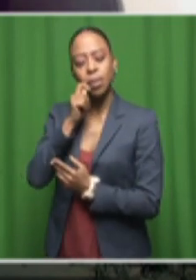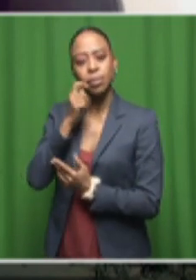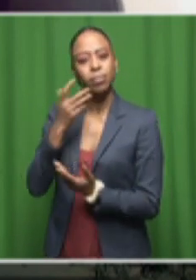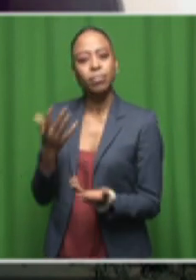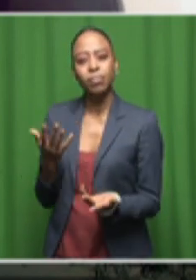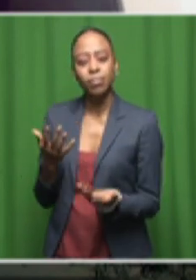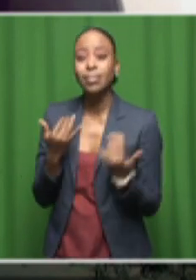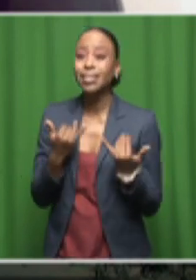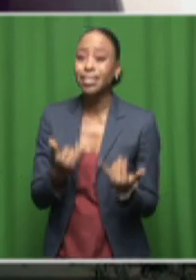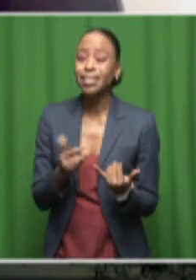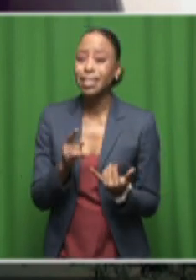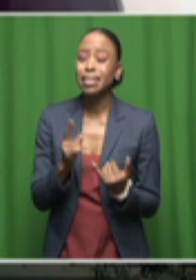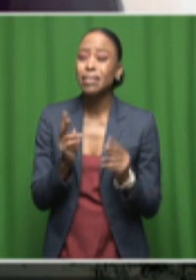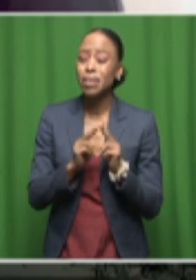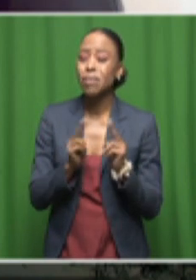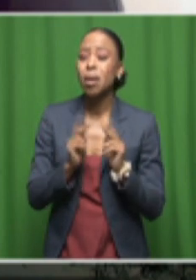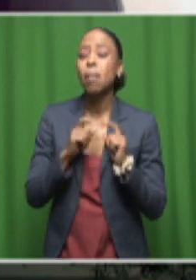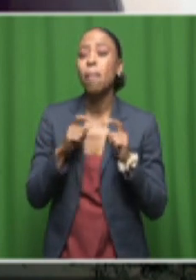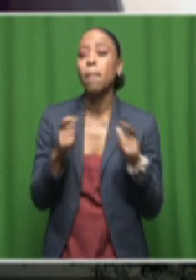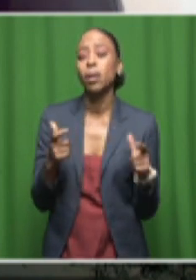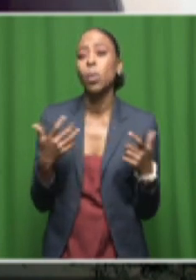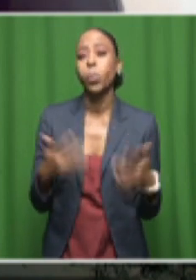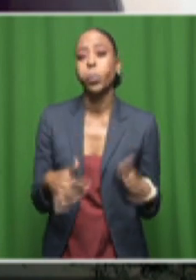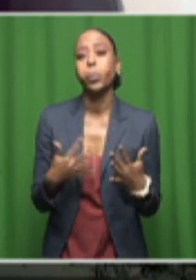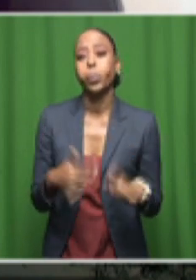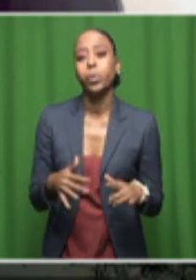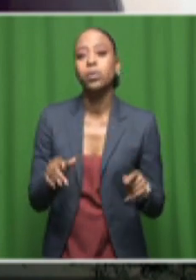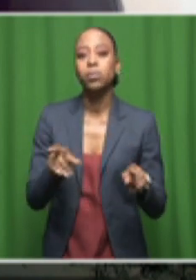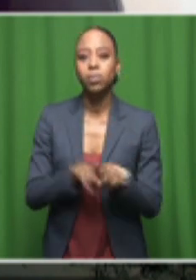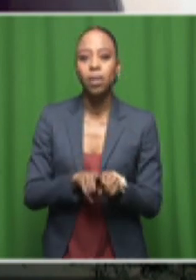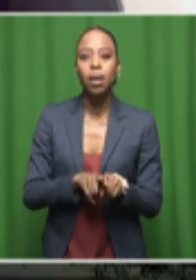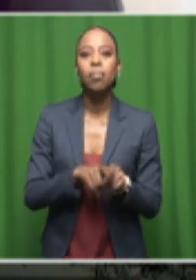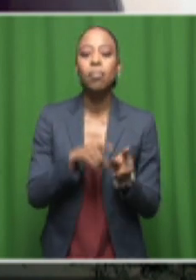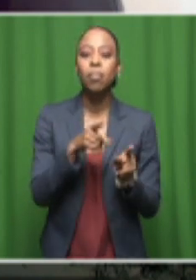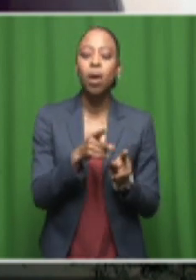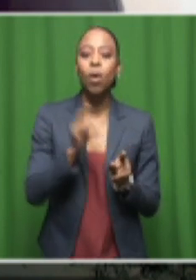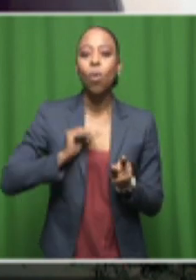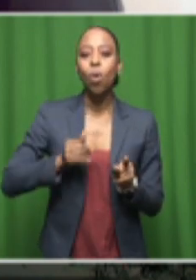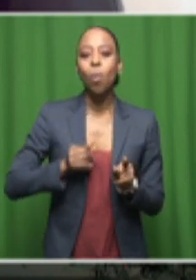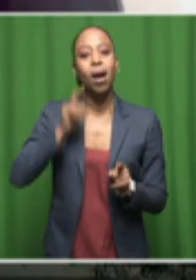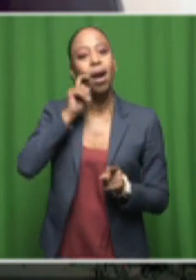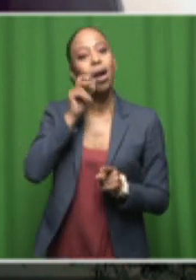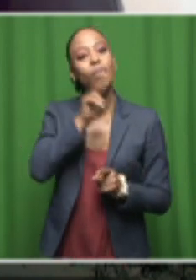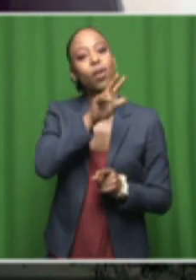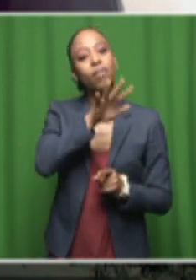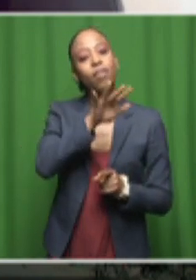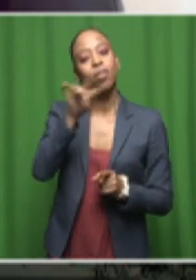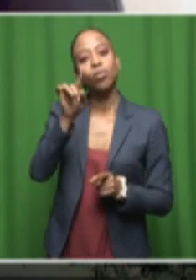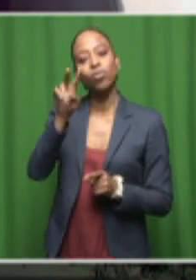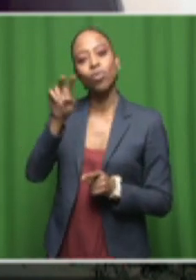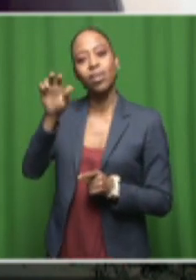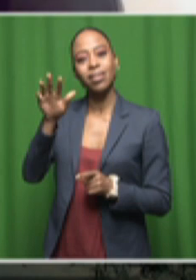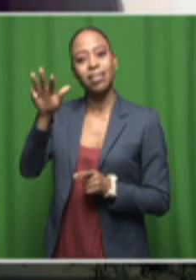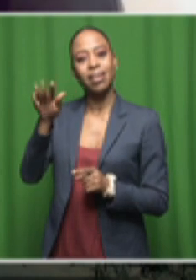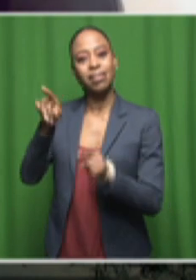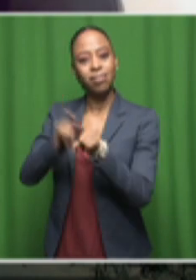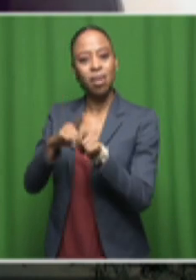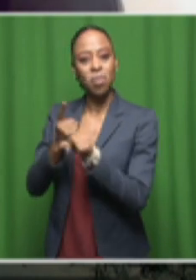is very, very big. And then, of course, threefold in females between 25 to 29%, and that's very